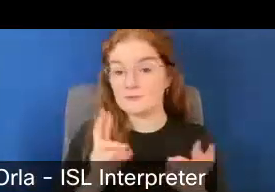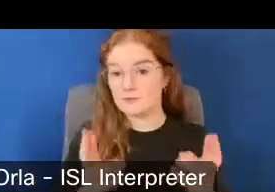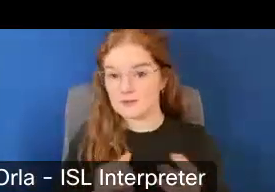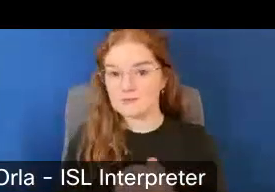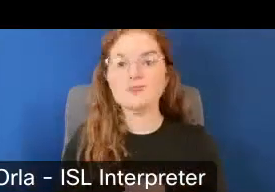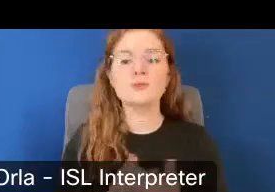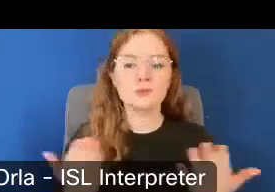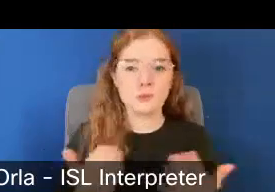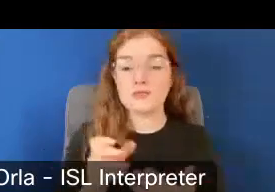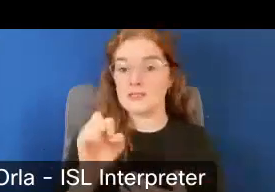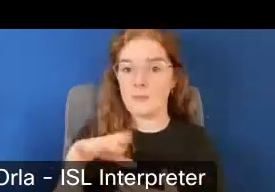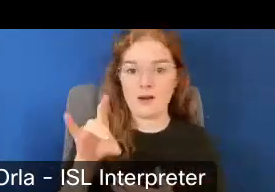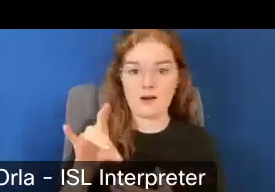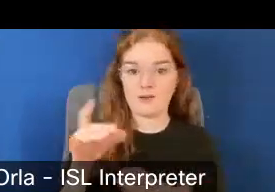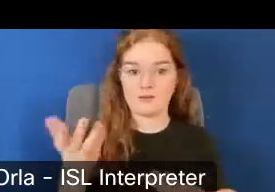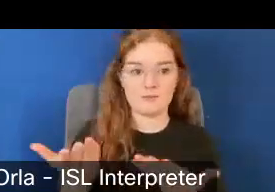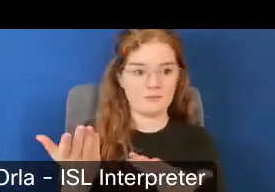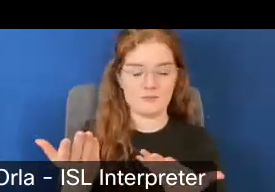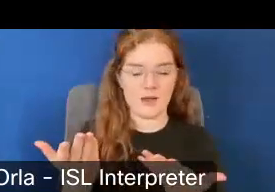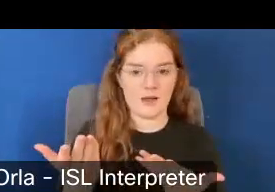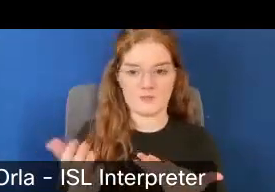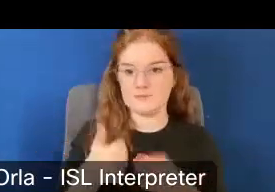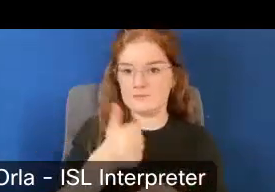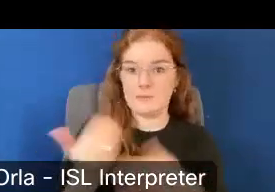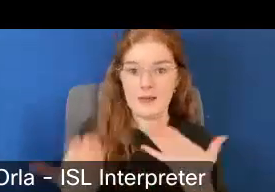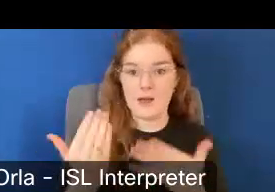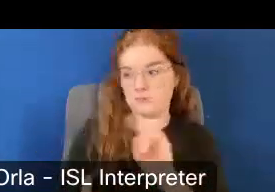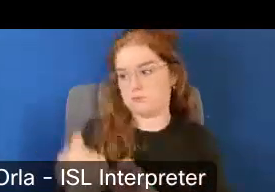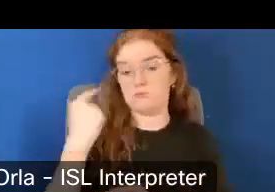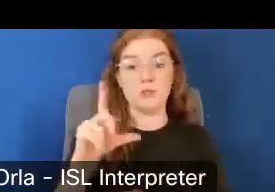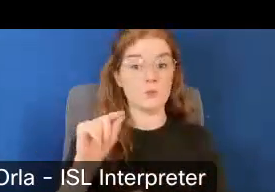where Spark came from was that in 2017,